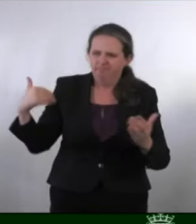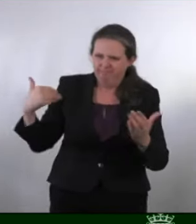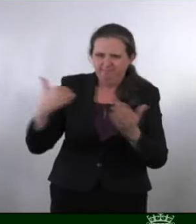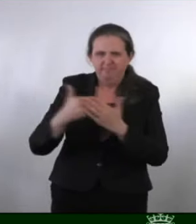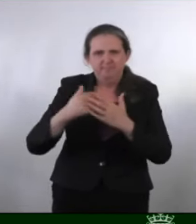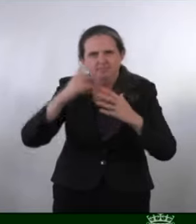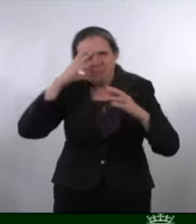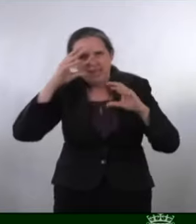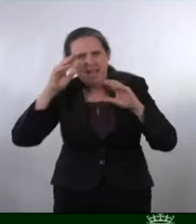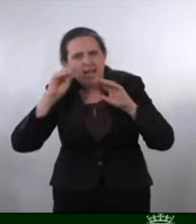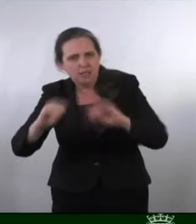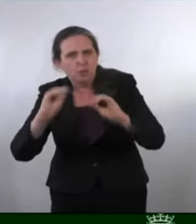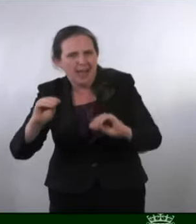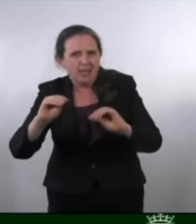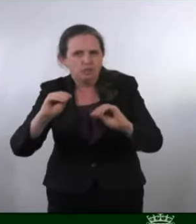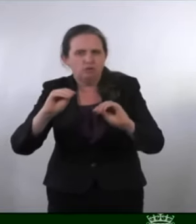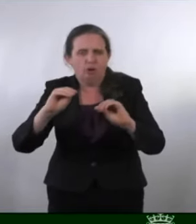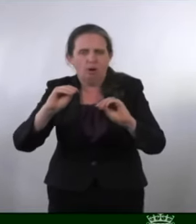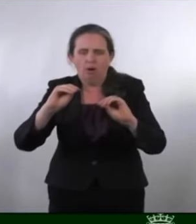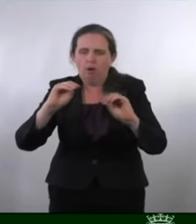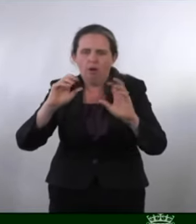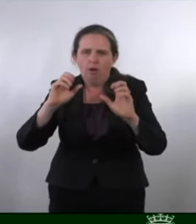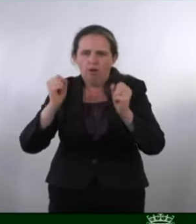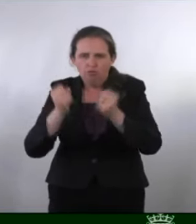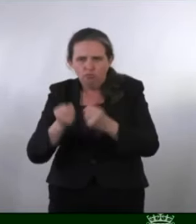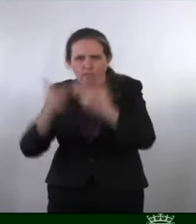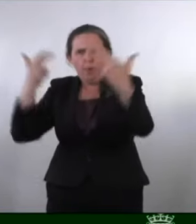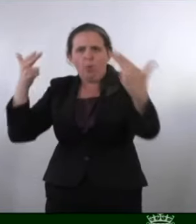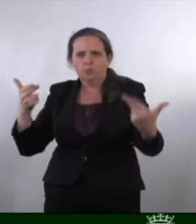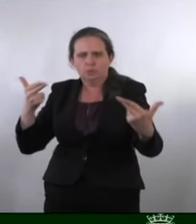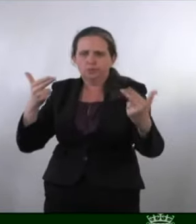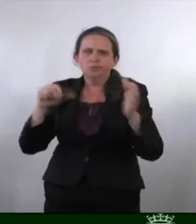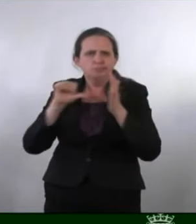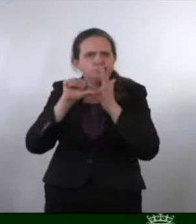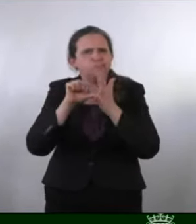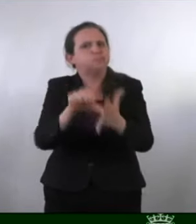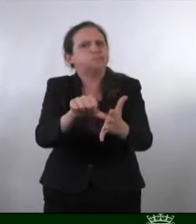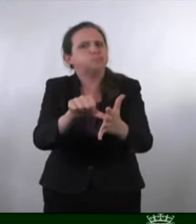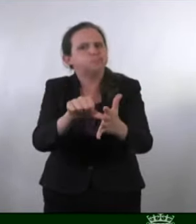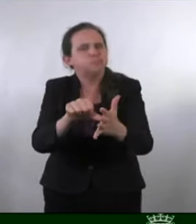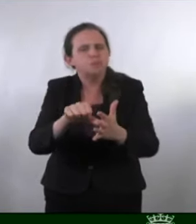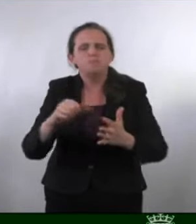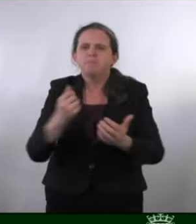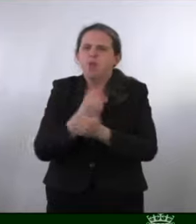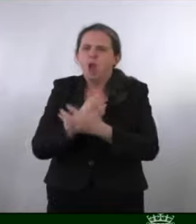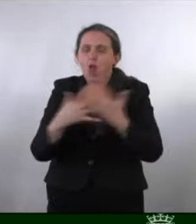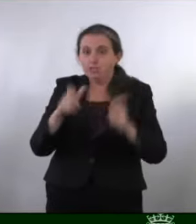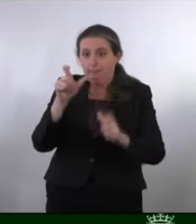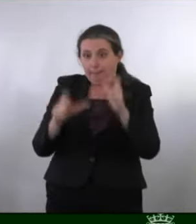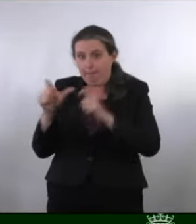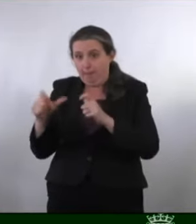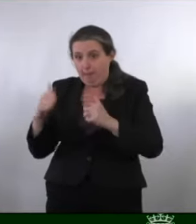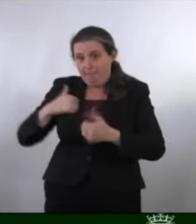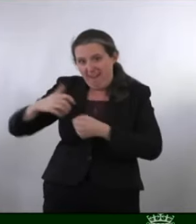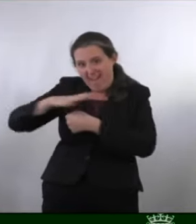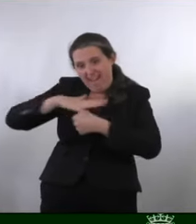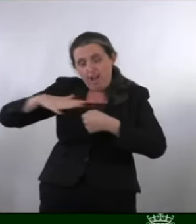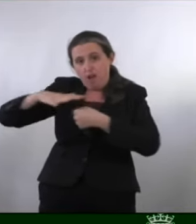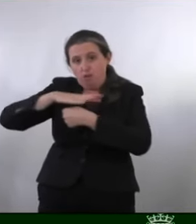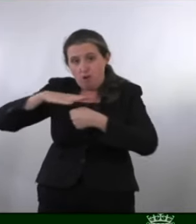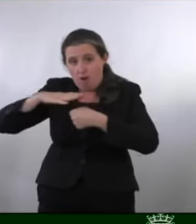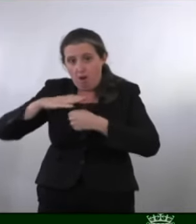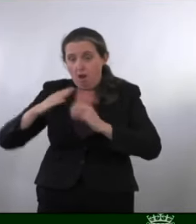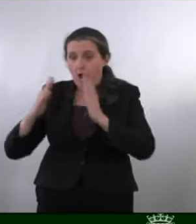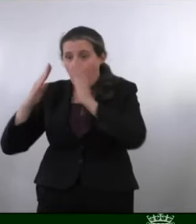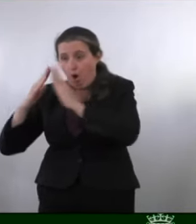live in a household where someone is clinically extremely vulnerable. A number of my constituents are suffering extreme anxiety as a